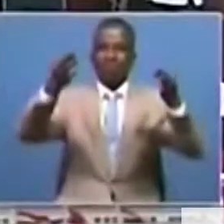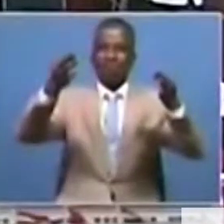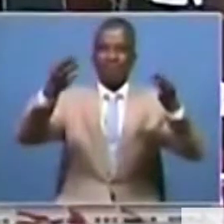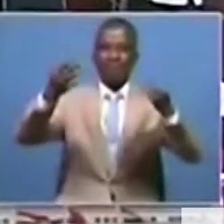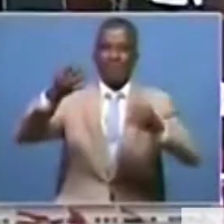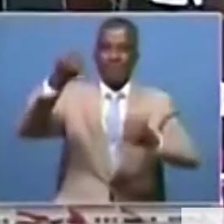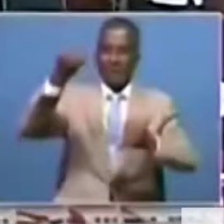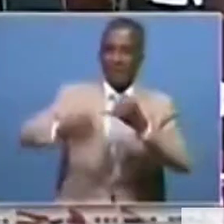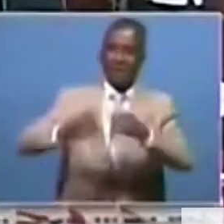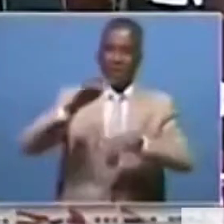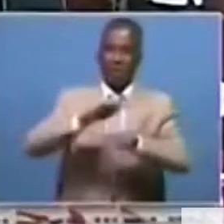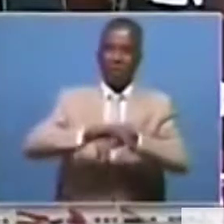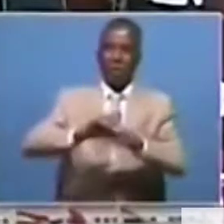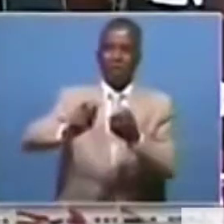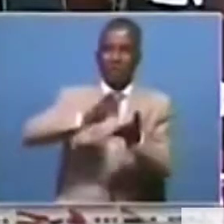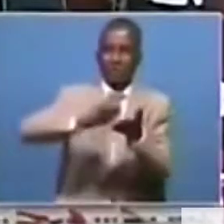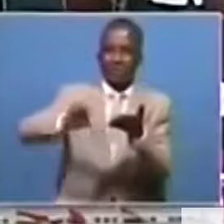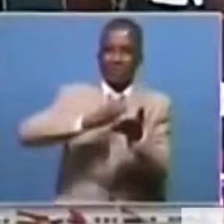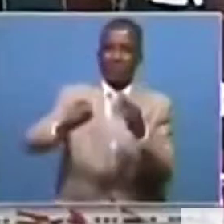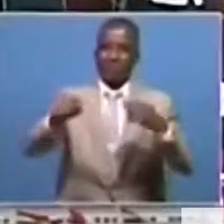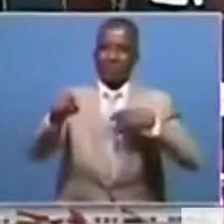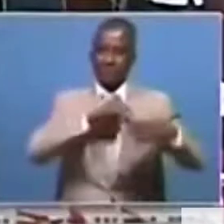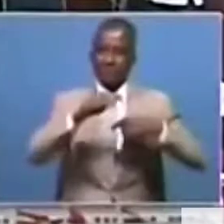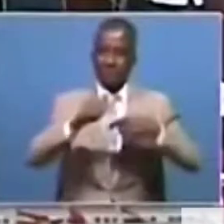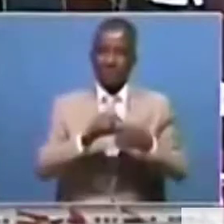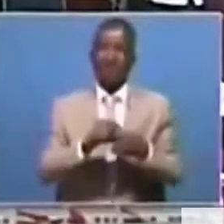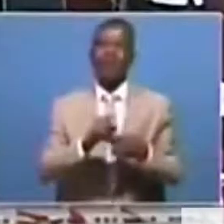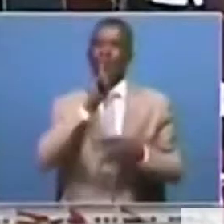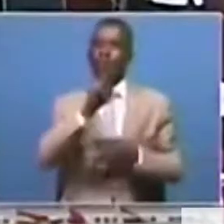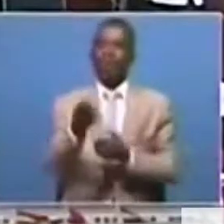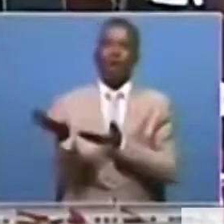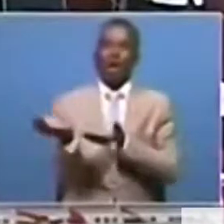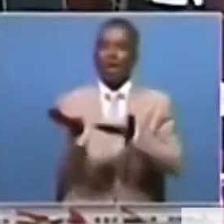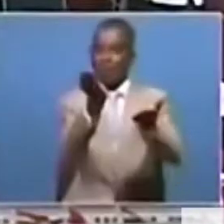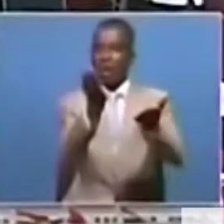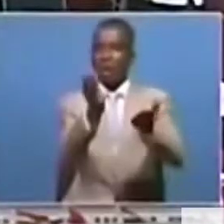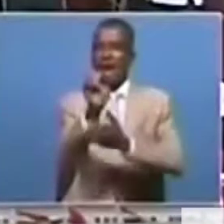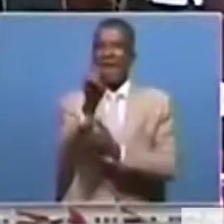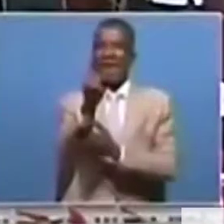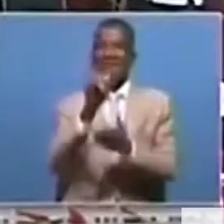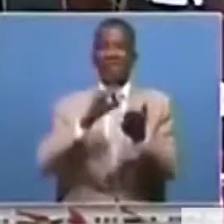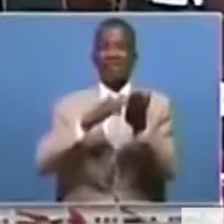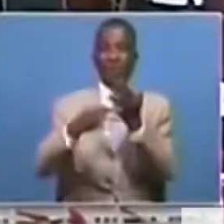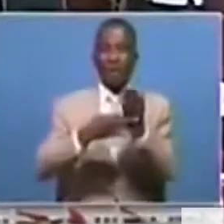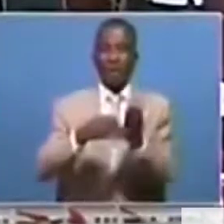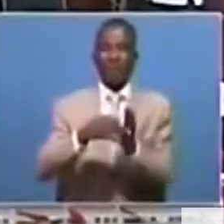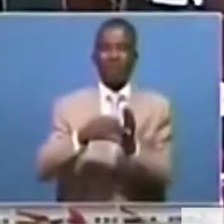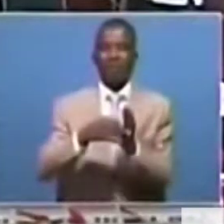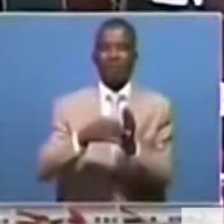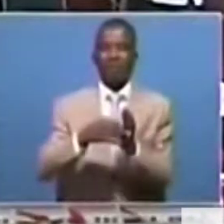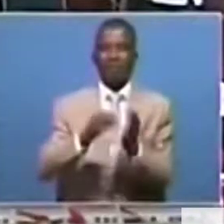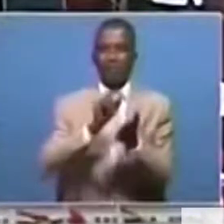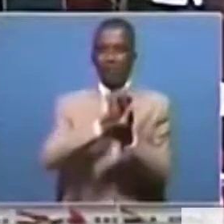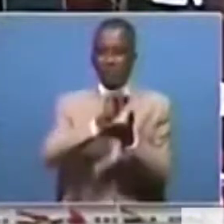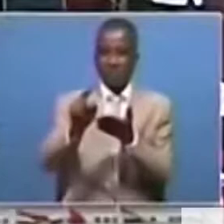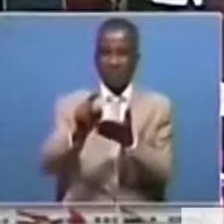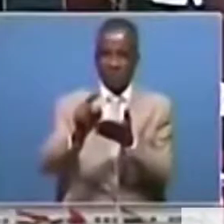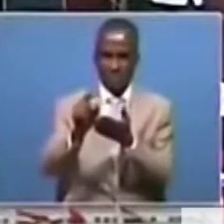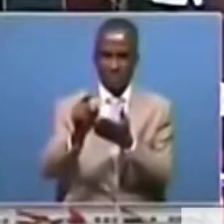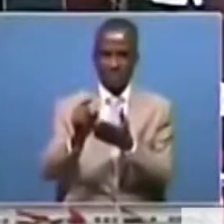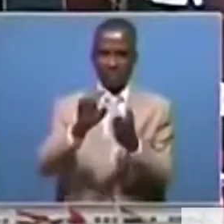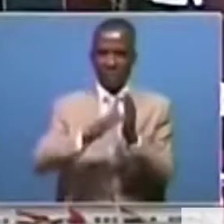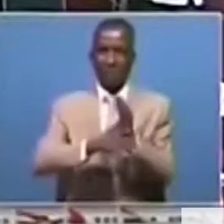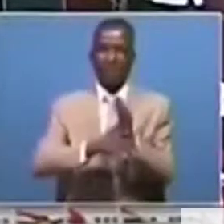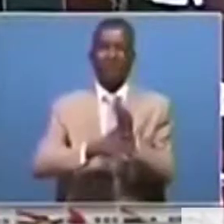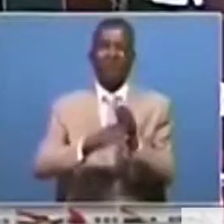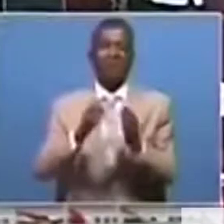legal arguments for its determination of the matter, which they did. On the 11th of February 2021, the court dismissed the petitioner's